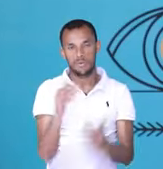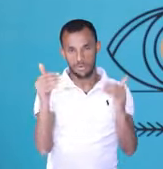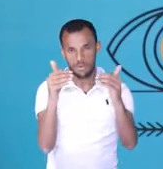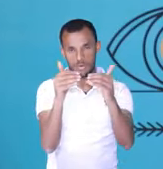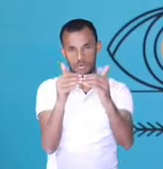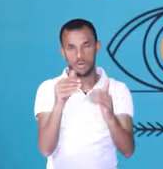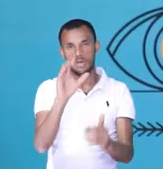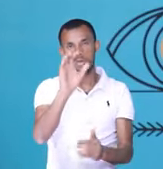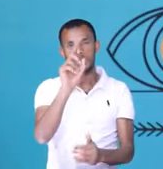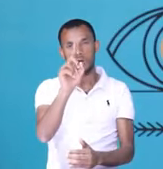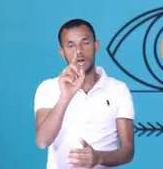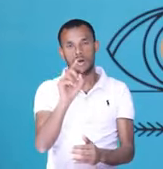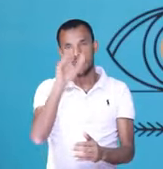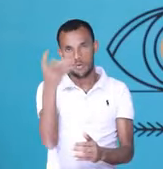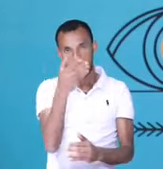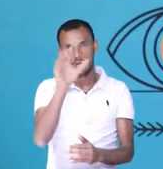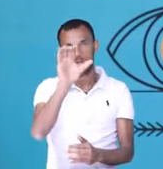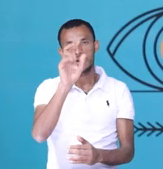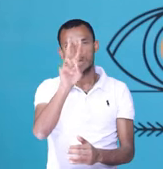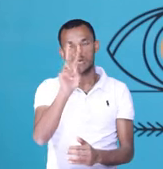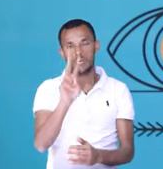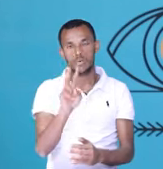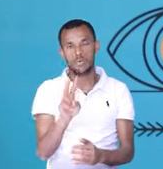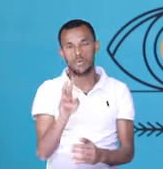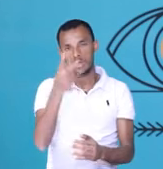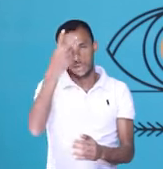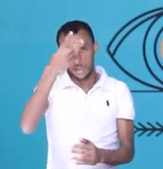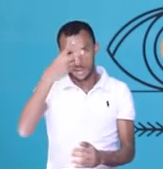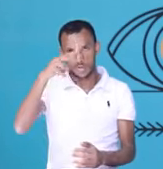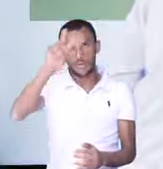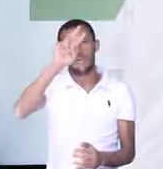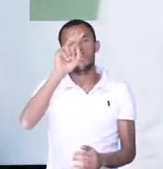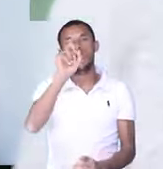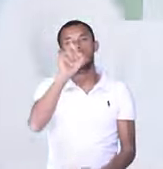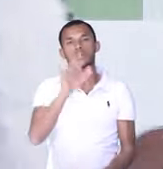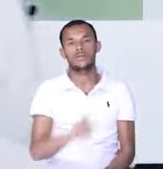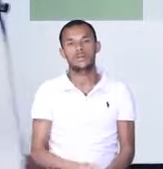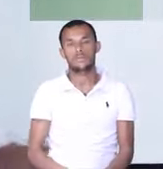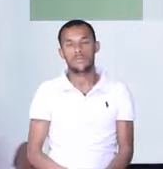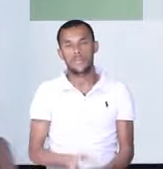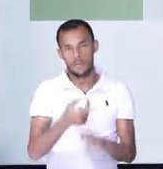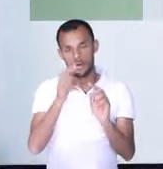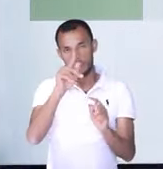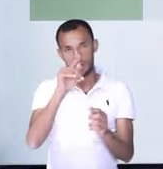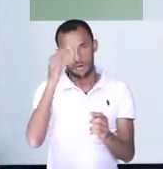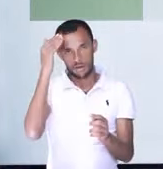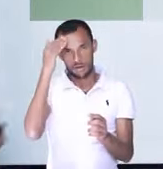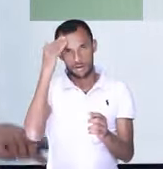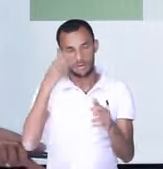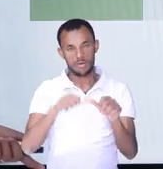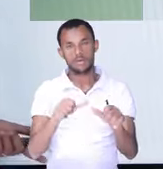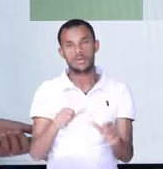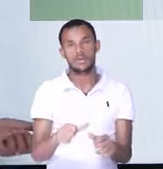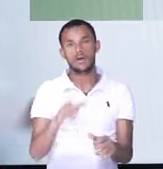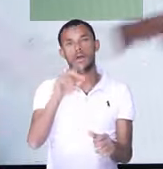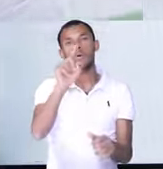equals to C1 over C2, the power of X. Because K is already constant. What